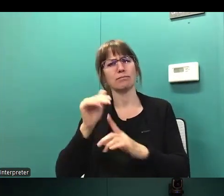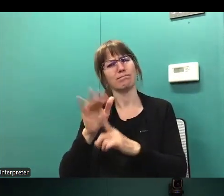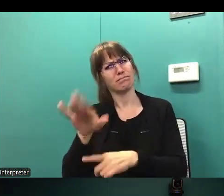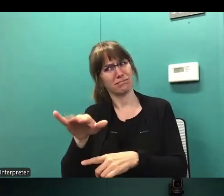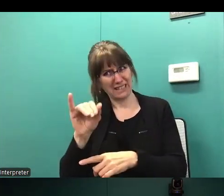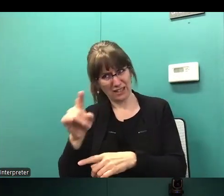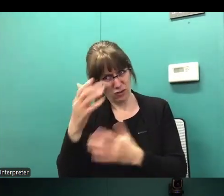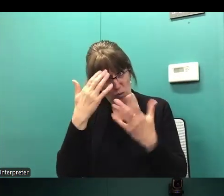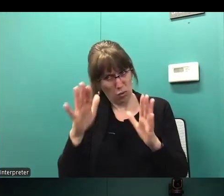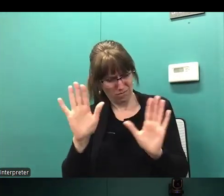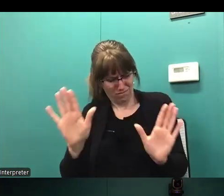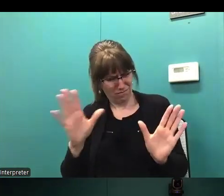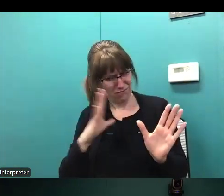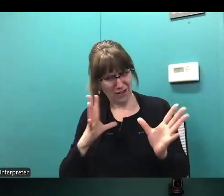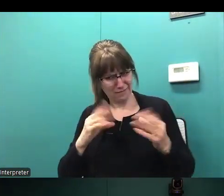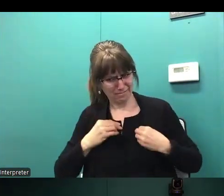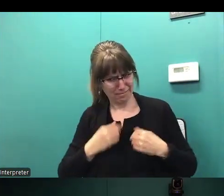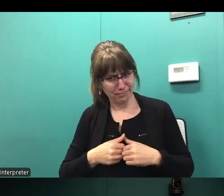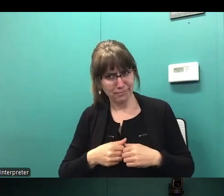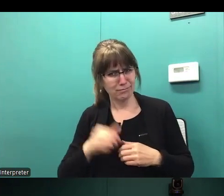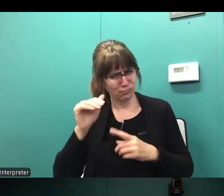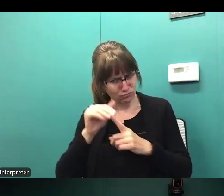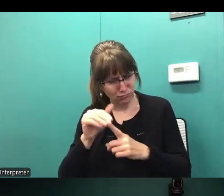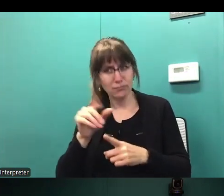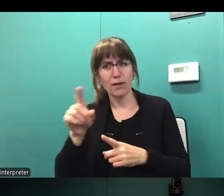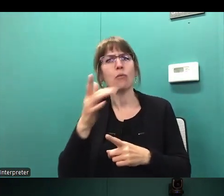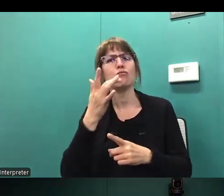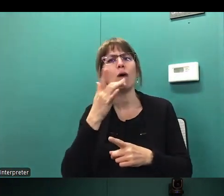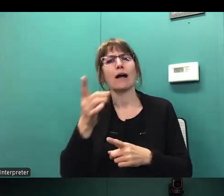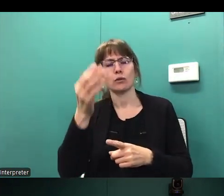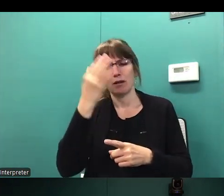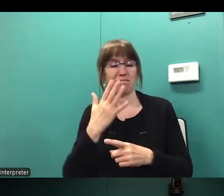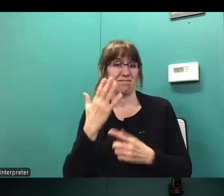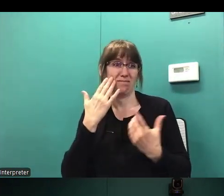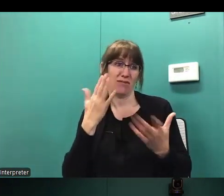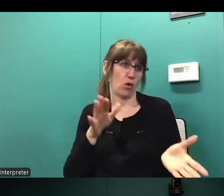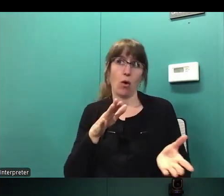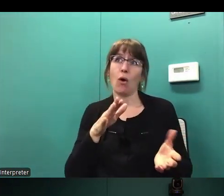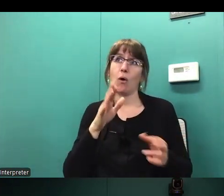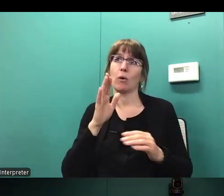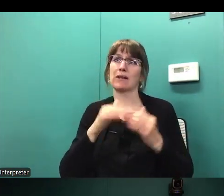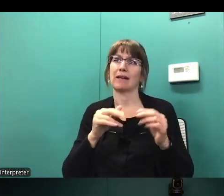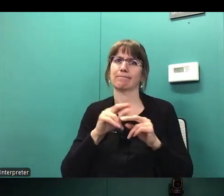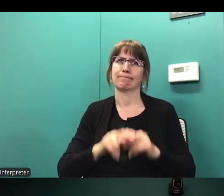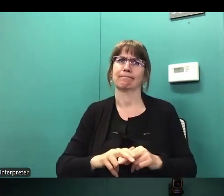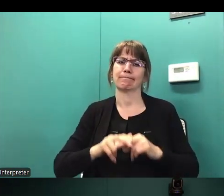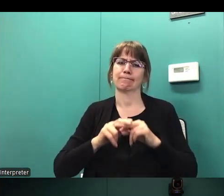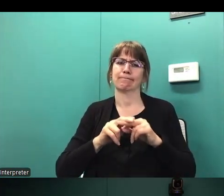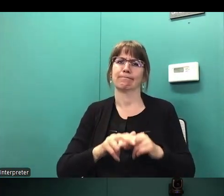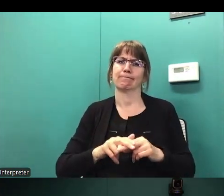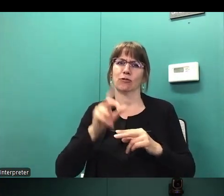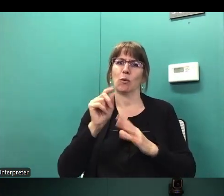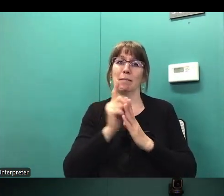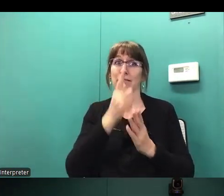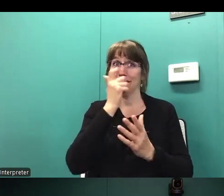okay. Like, as we're starting our session. And I'm like, I would rather you tell me you don't know than sit there for 20 minutes, because I'll wake you